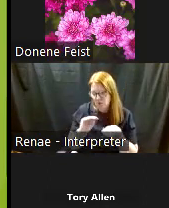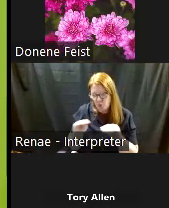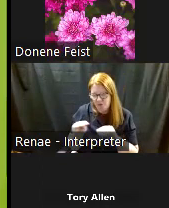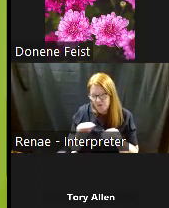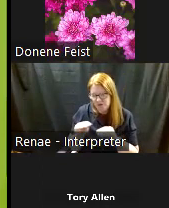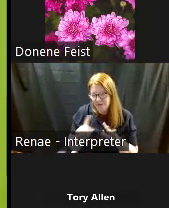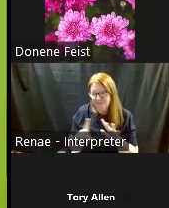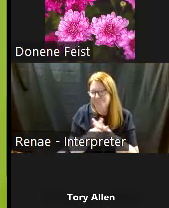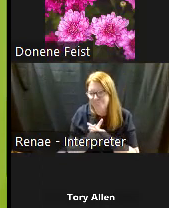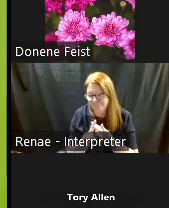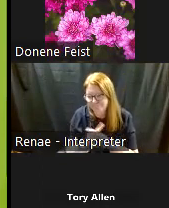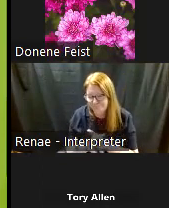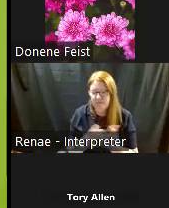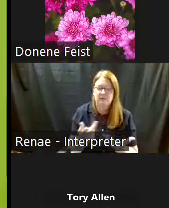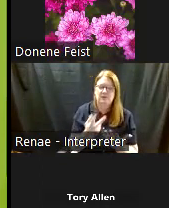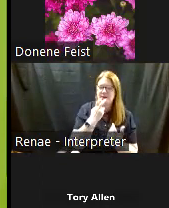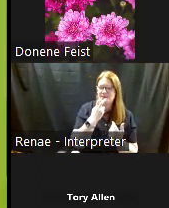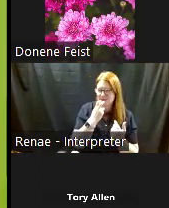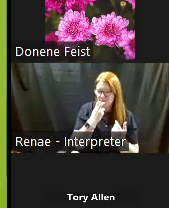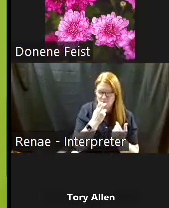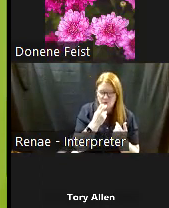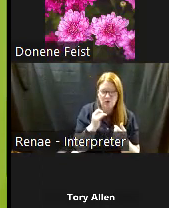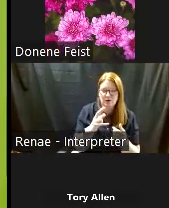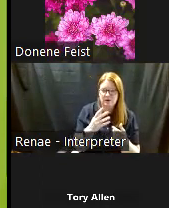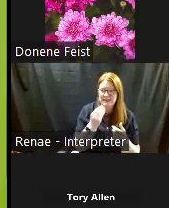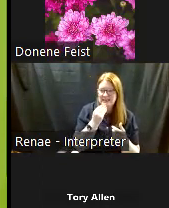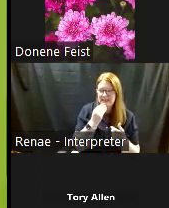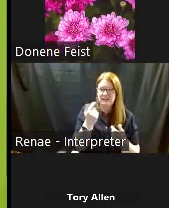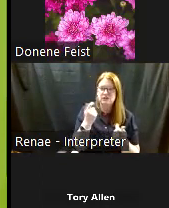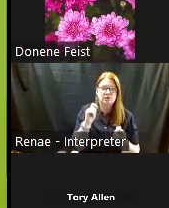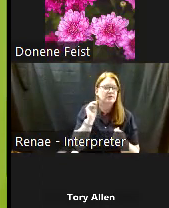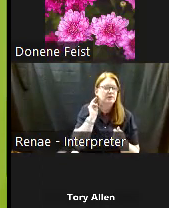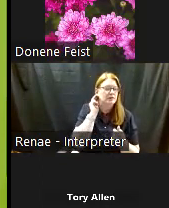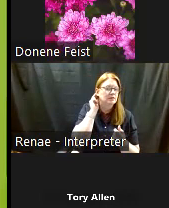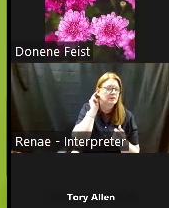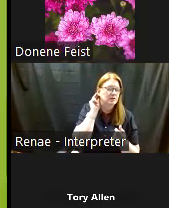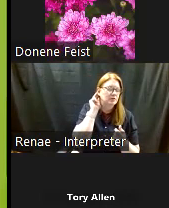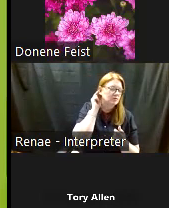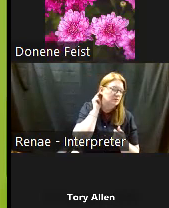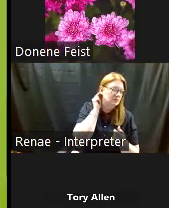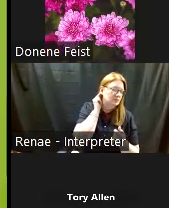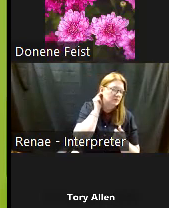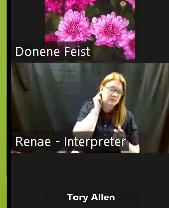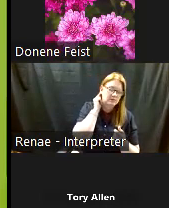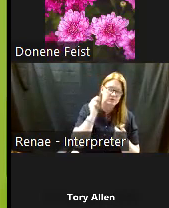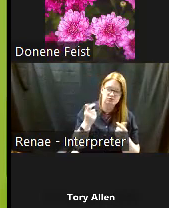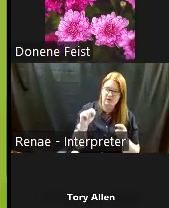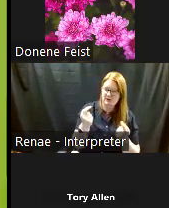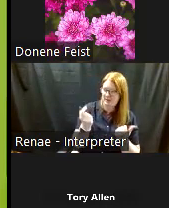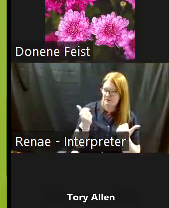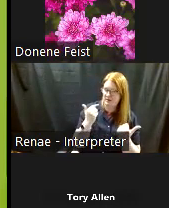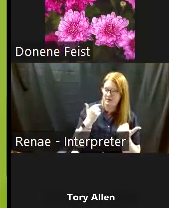them sucking or eating or whatever they're doing. So I try to get them up on the lobes if we can, just to eliminate some of that muscle